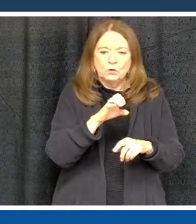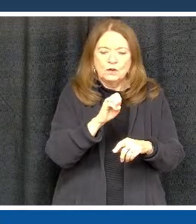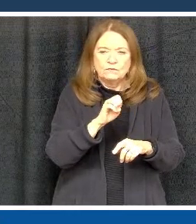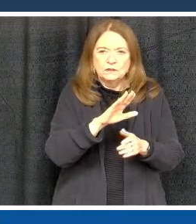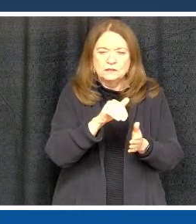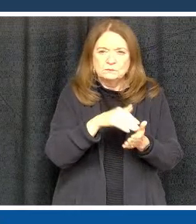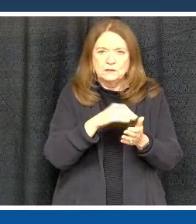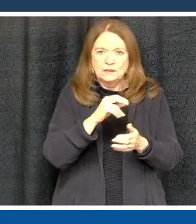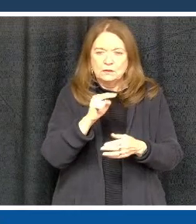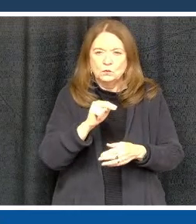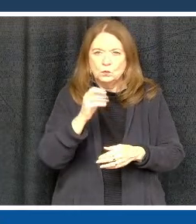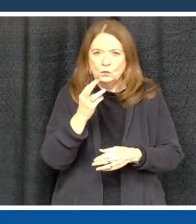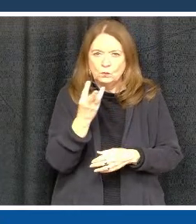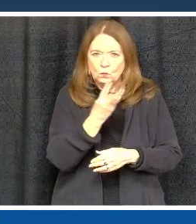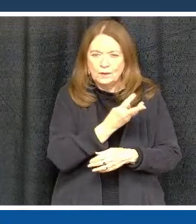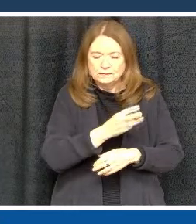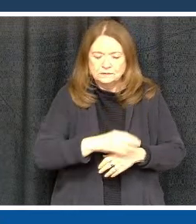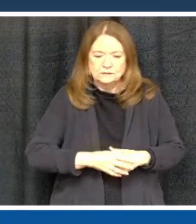Northwest.